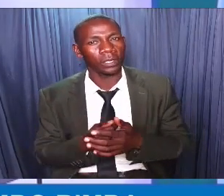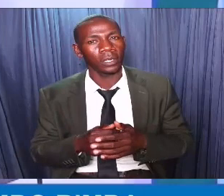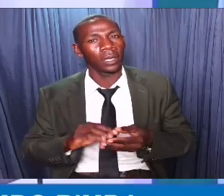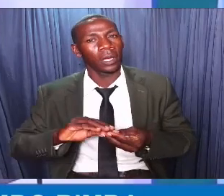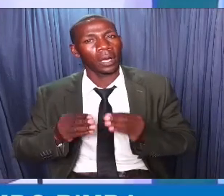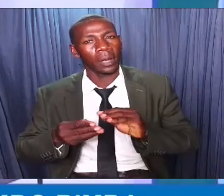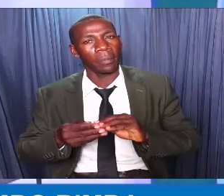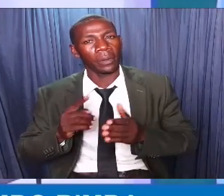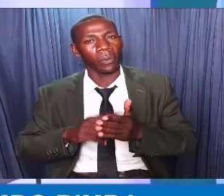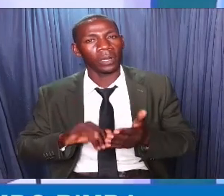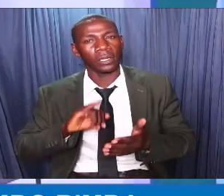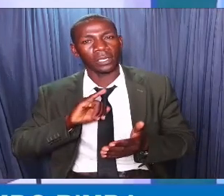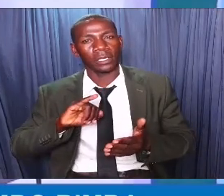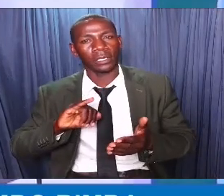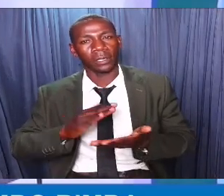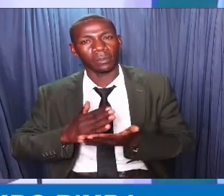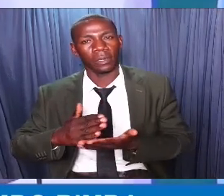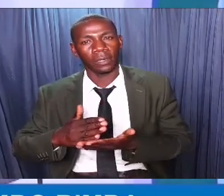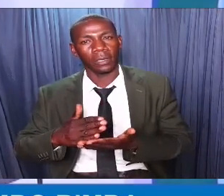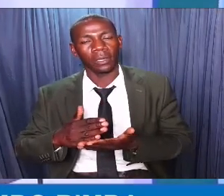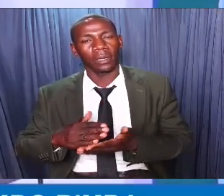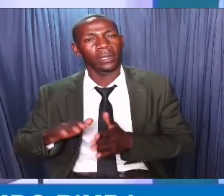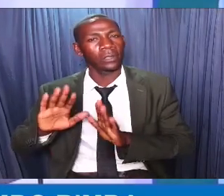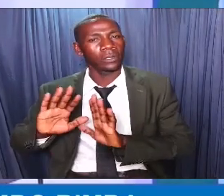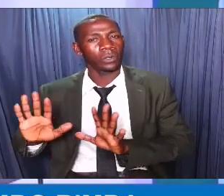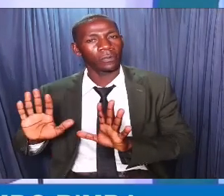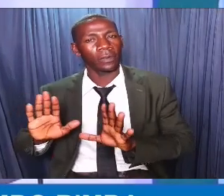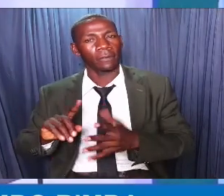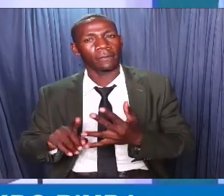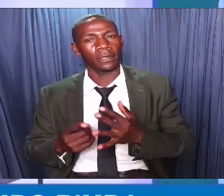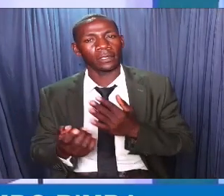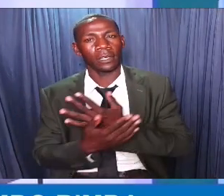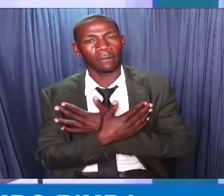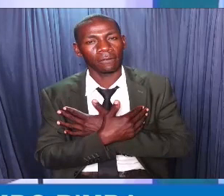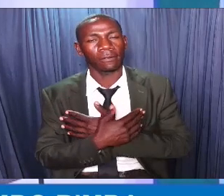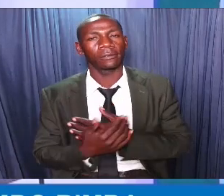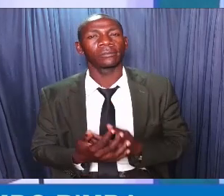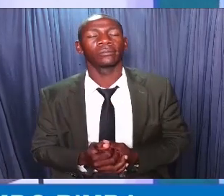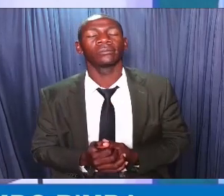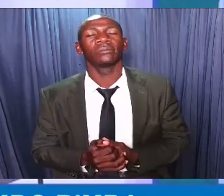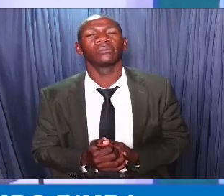Watangaze yaliyosalia. And amend the remaining. Wameacha upendo wa kwanza. They've forsaken the first love.